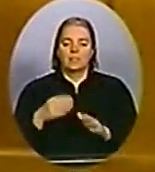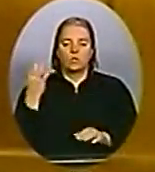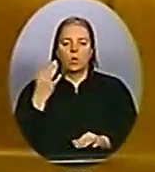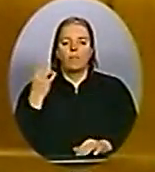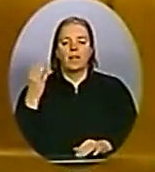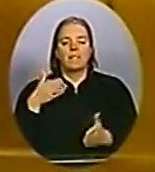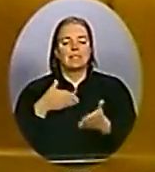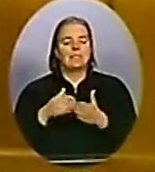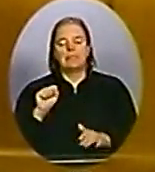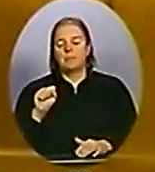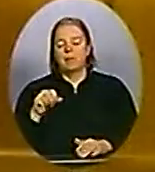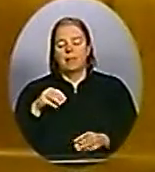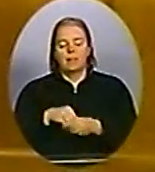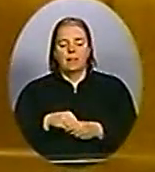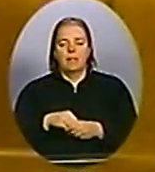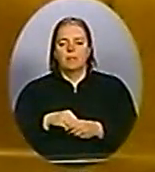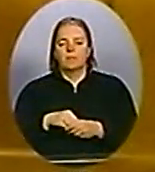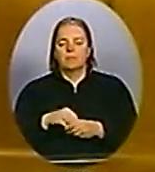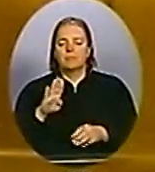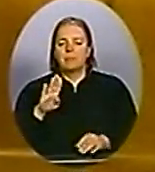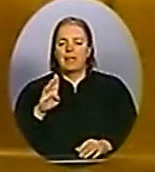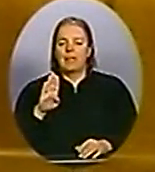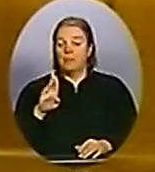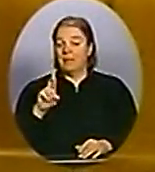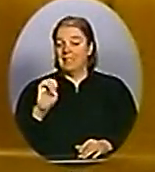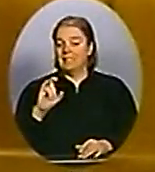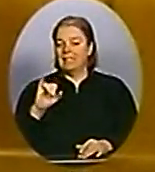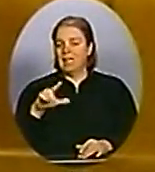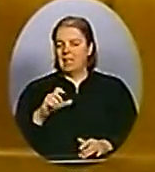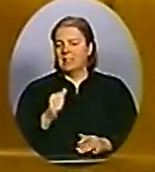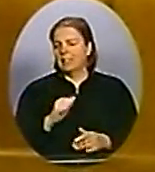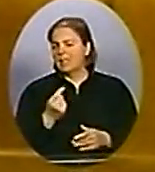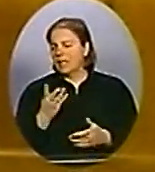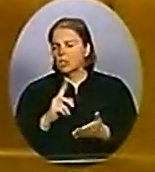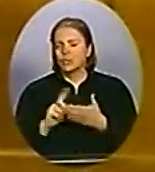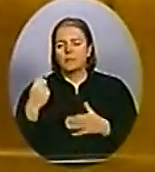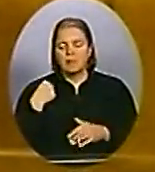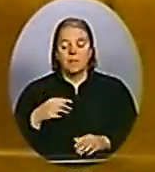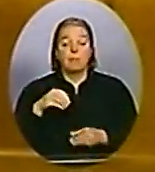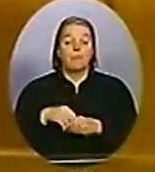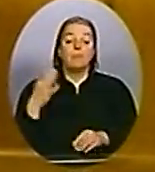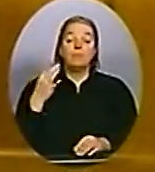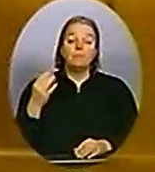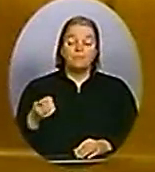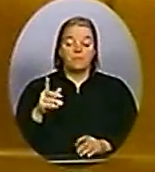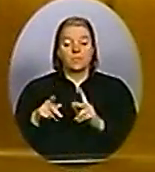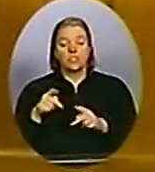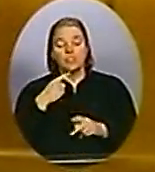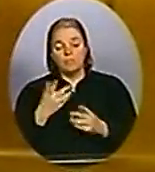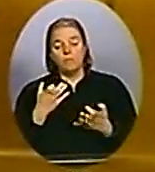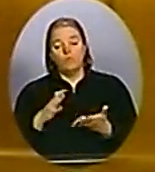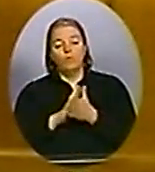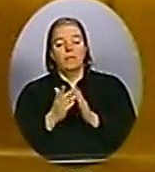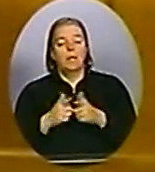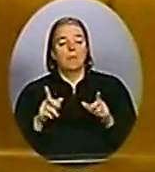ago. We're in that conference called for the liberation of a convicted murderer and terrorist. Another one is QP, which